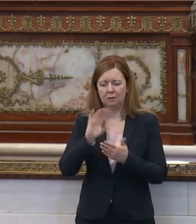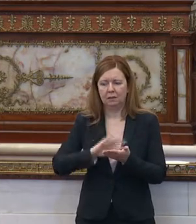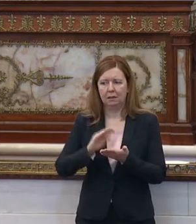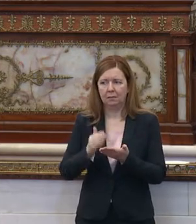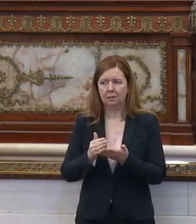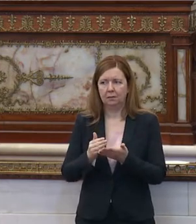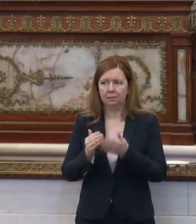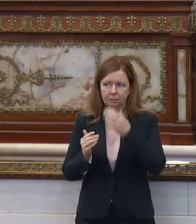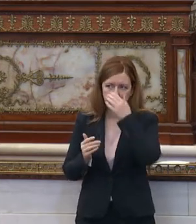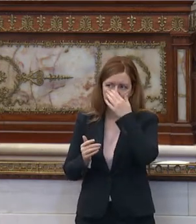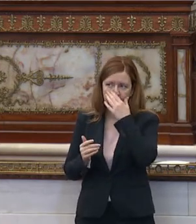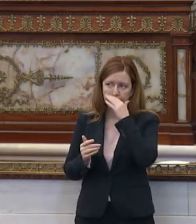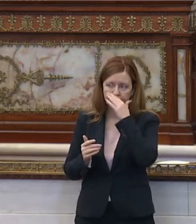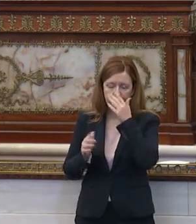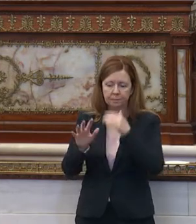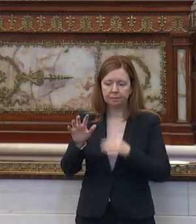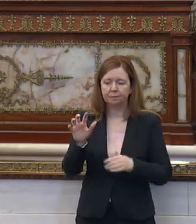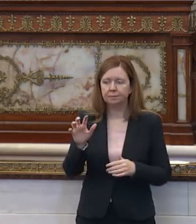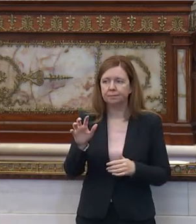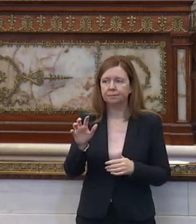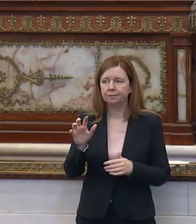of